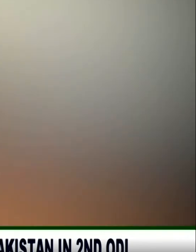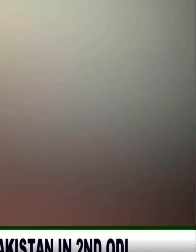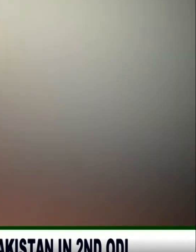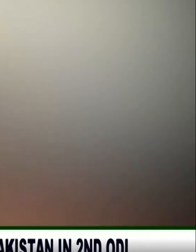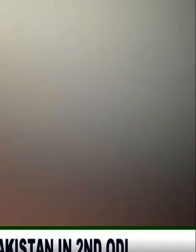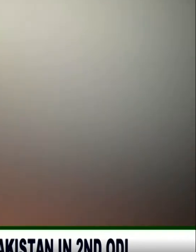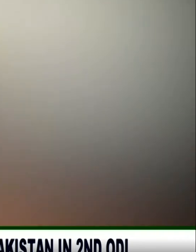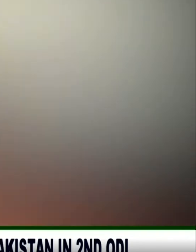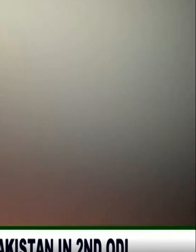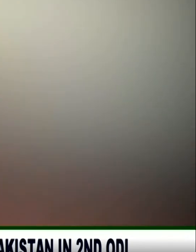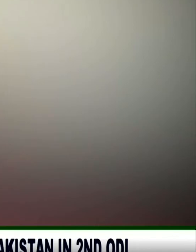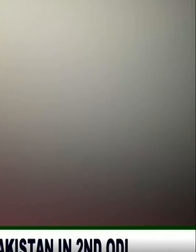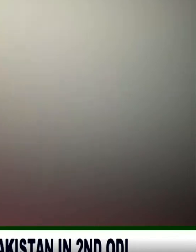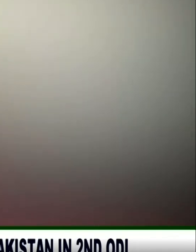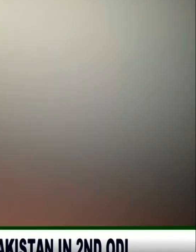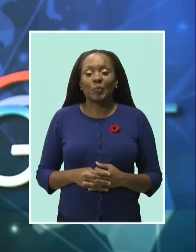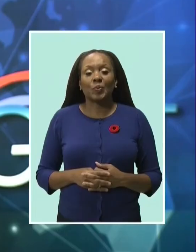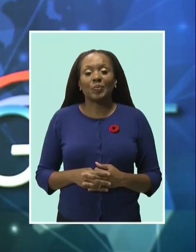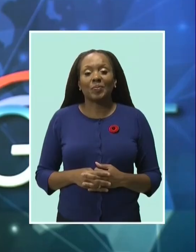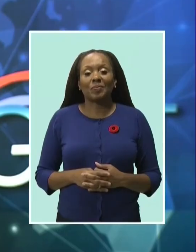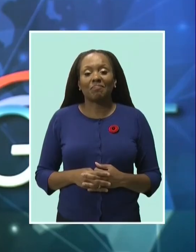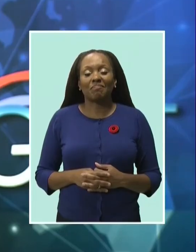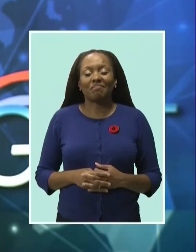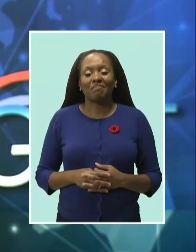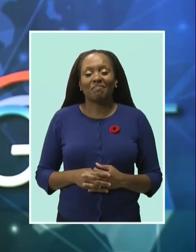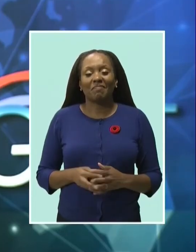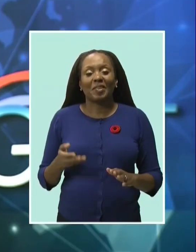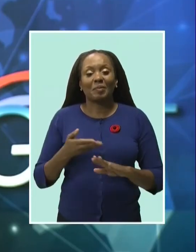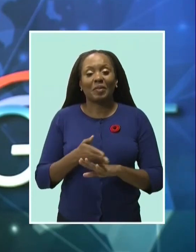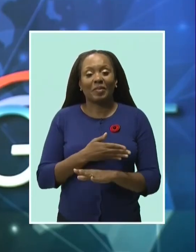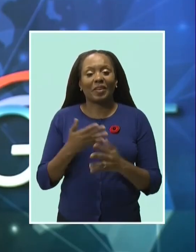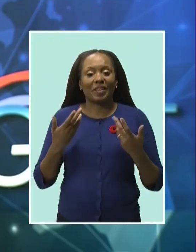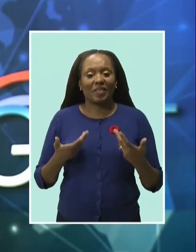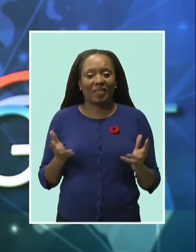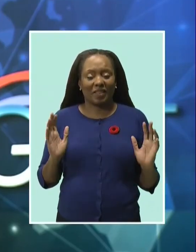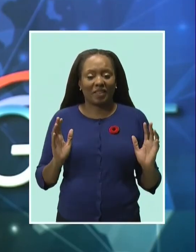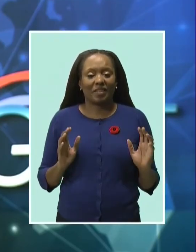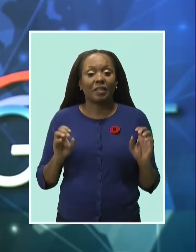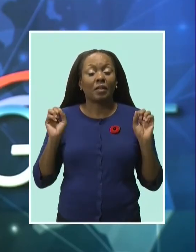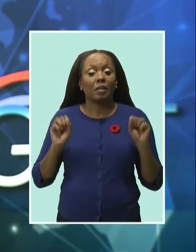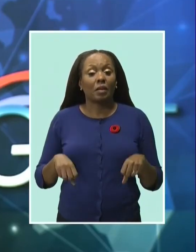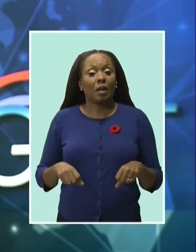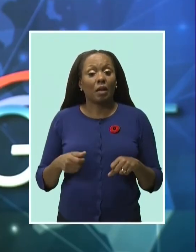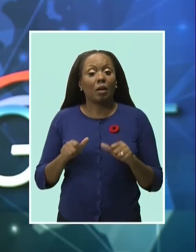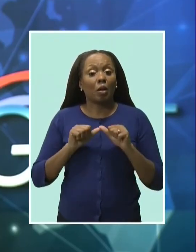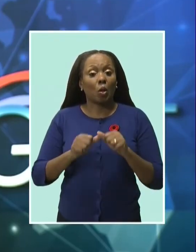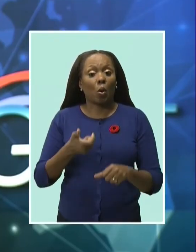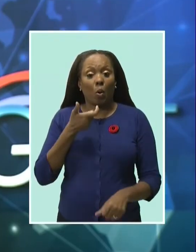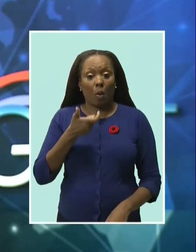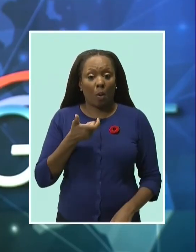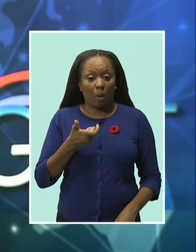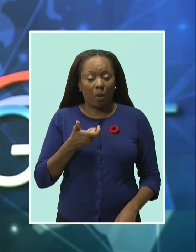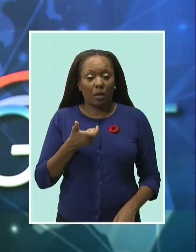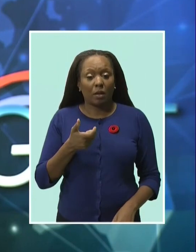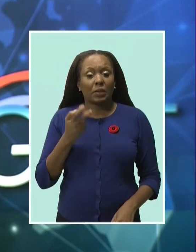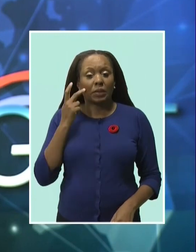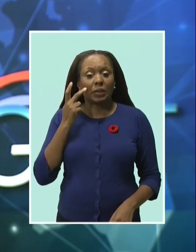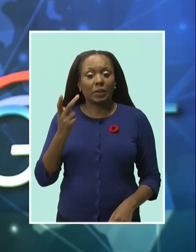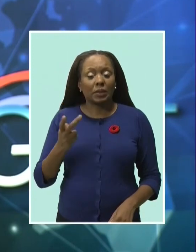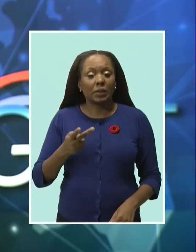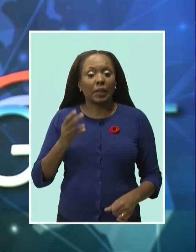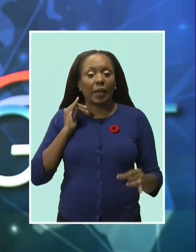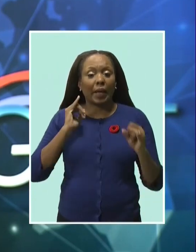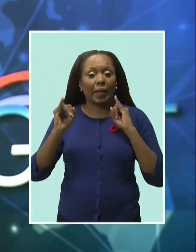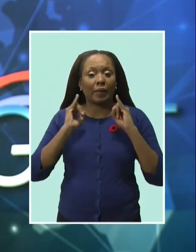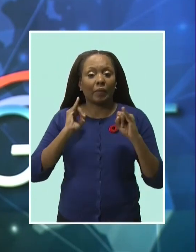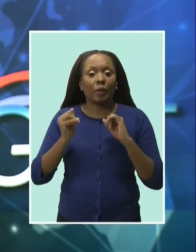the same, similar, or better. And before we go, just a reminder to stay with Channel 8 for episode 3 of Sir